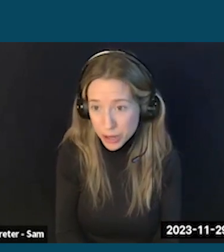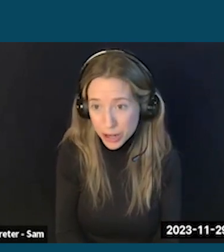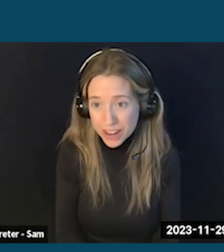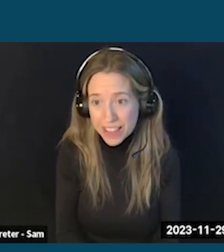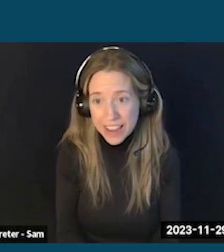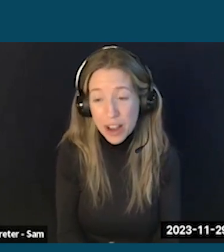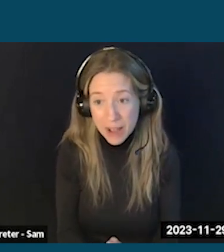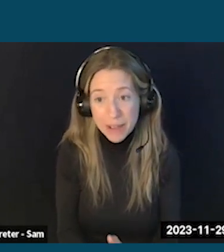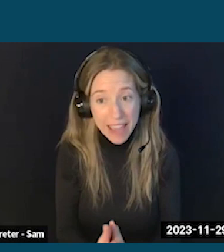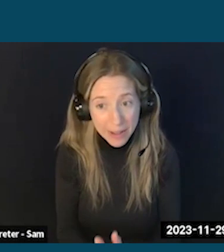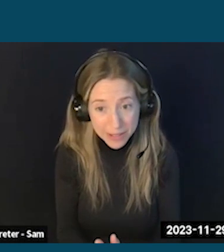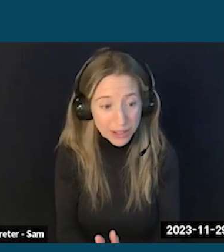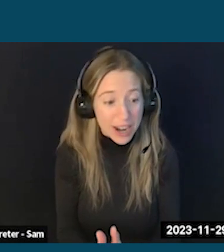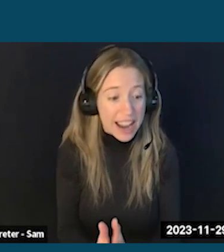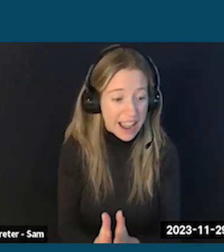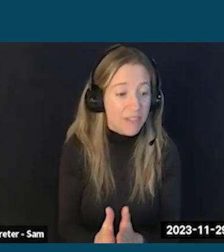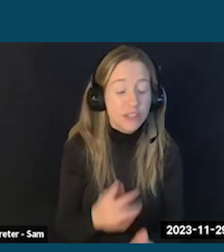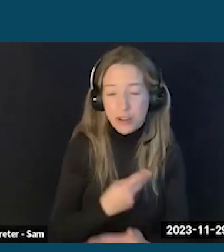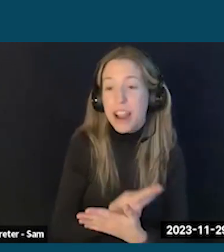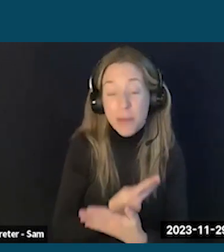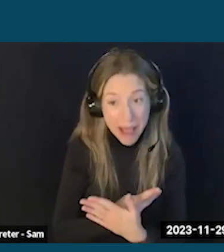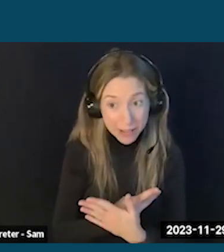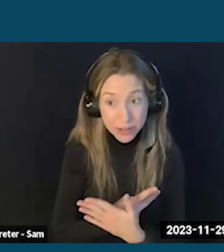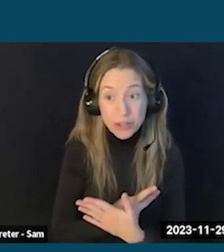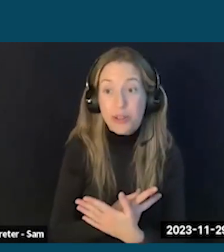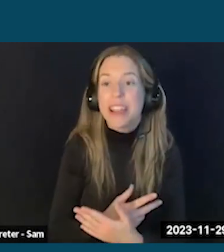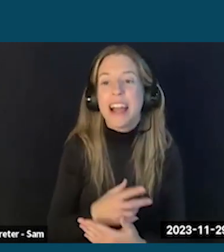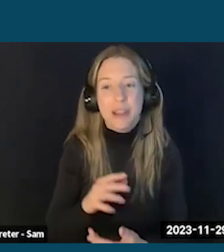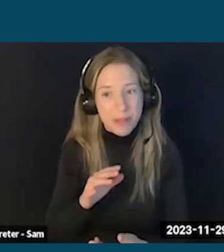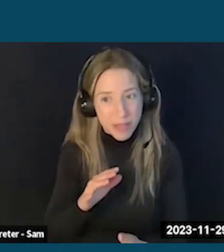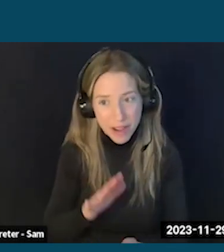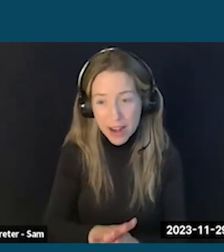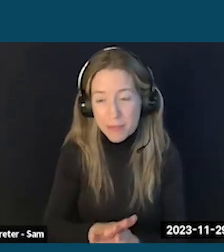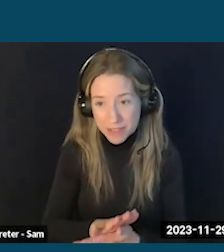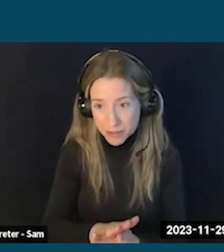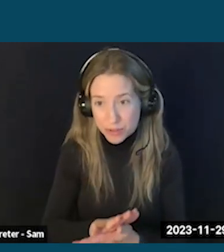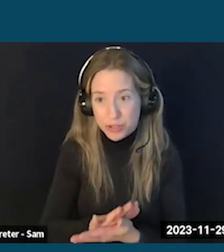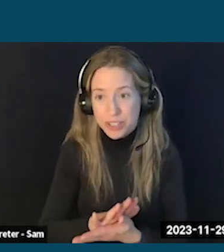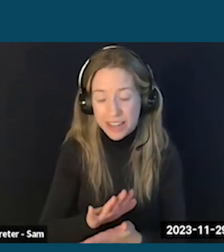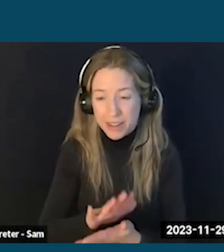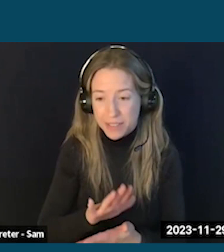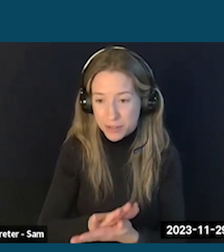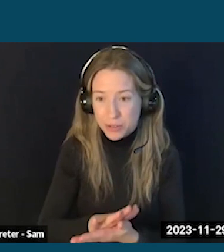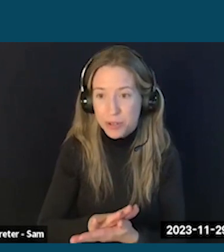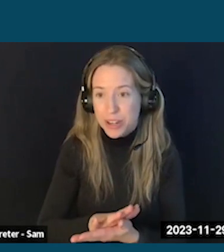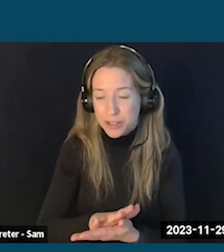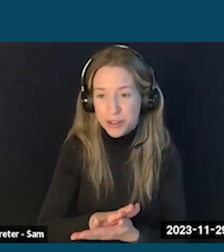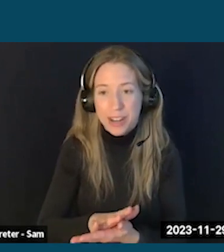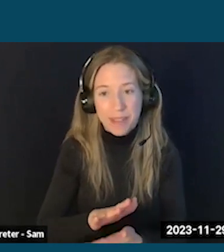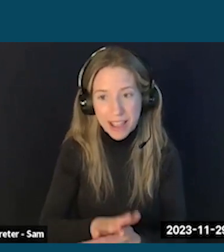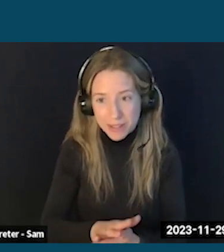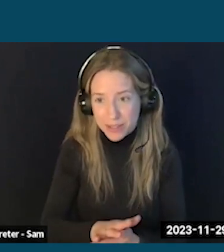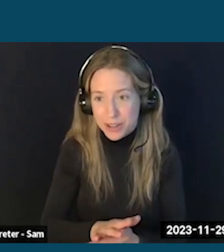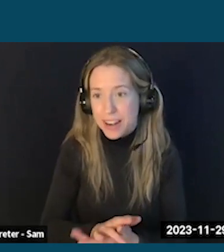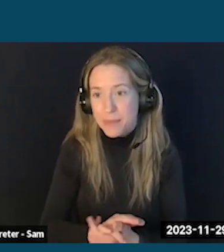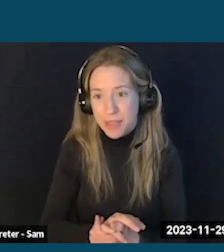social worker, like I have my counselor, I have a master's degree. I have a social working degree.